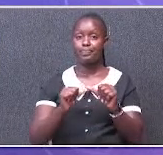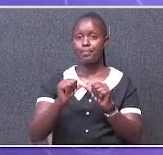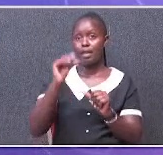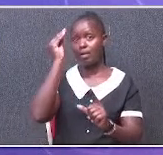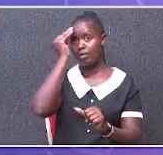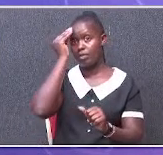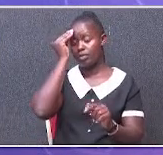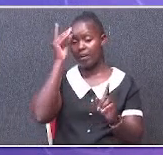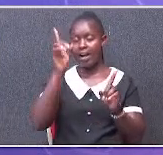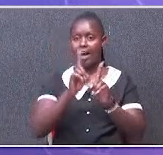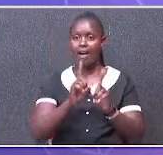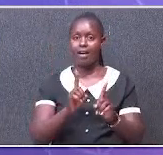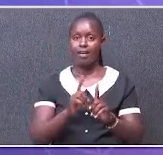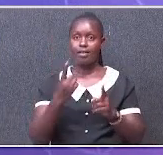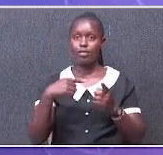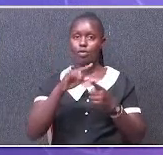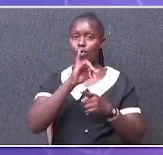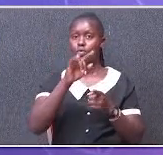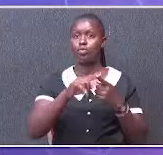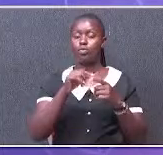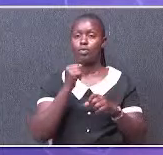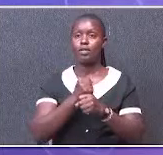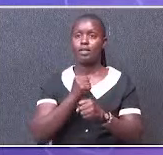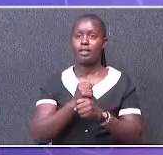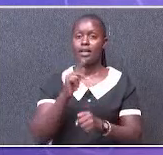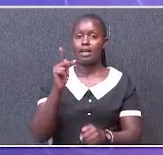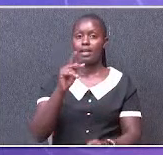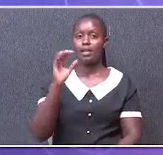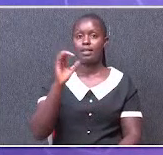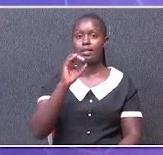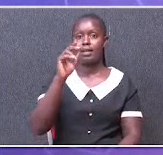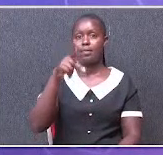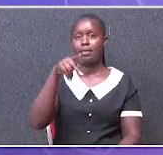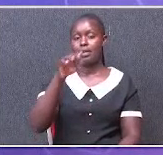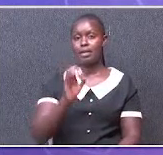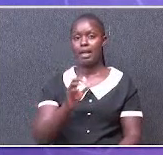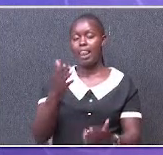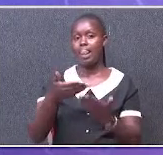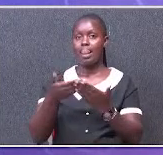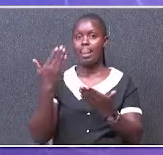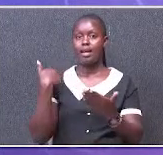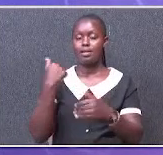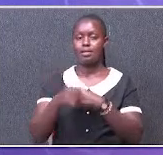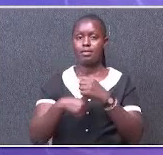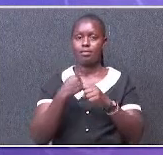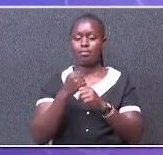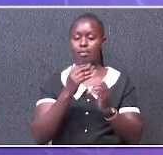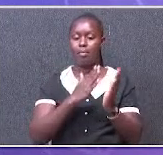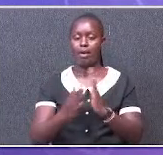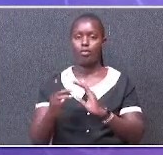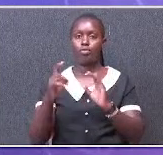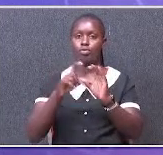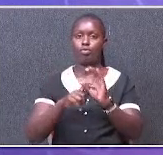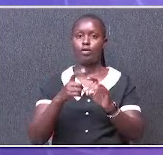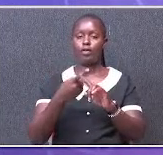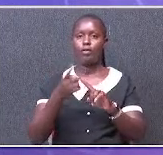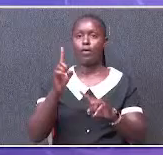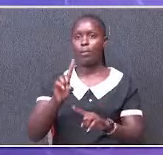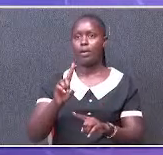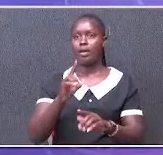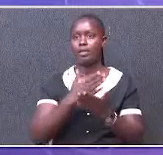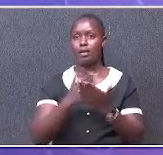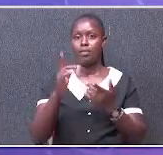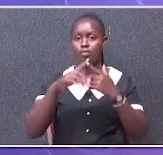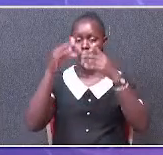As the candidates who did the KCP examination last year prepare to join the Form 1 later this month, 35 students are among the